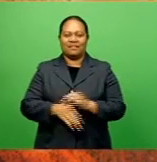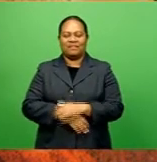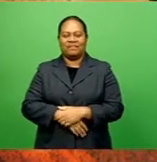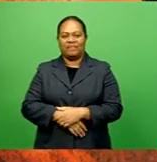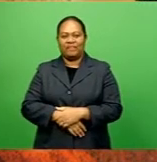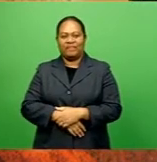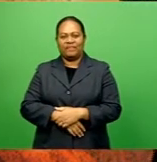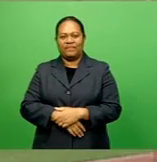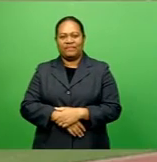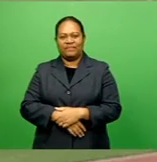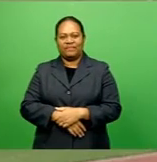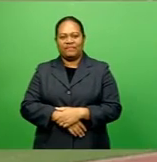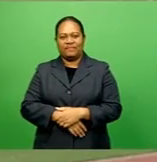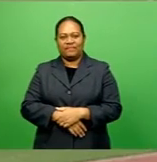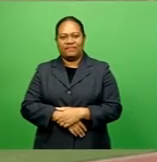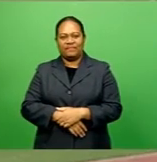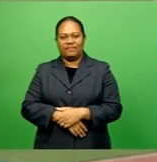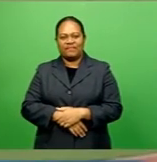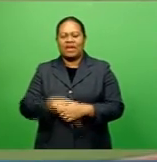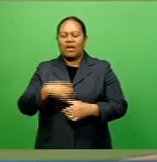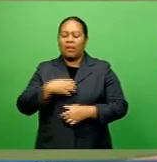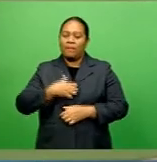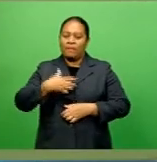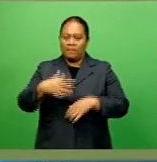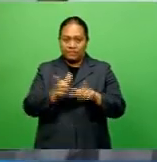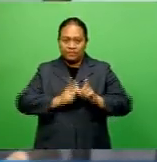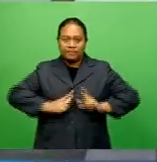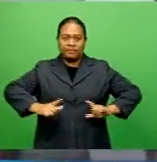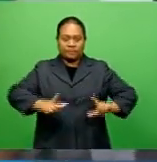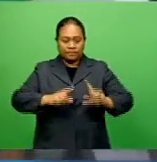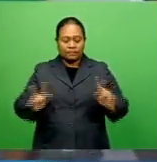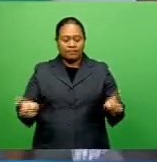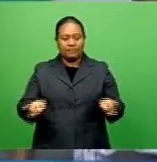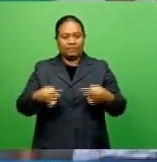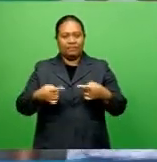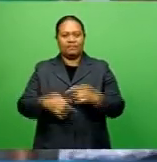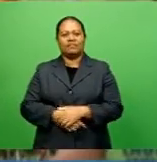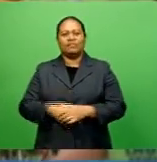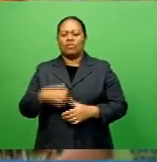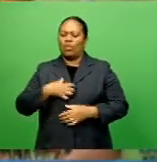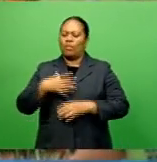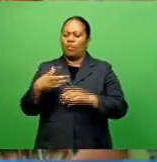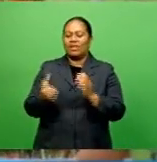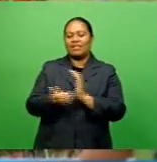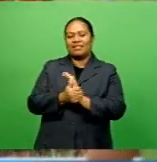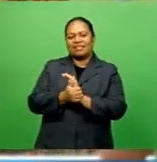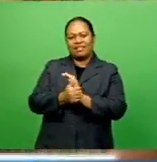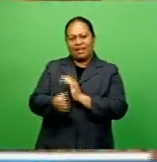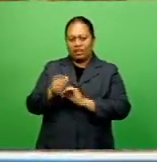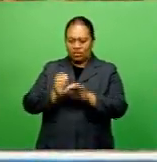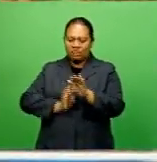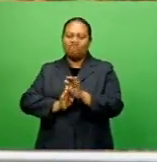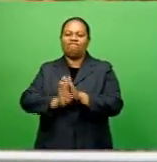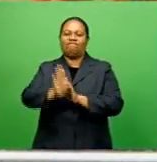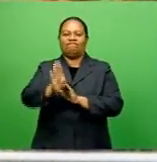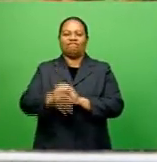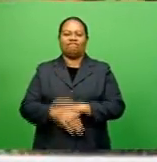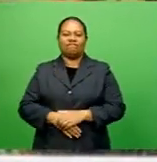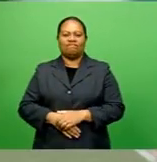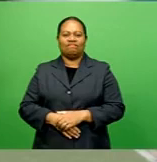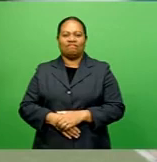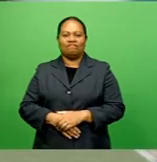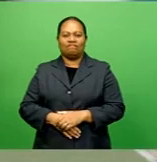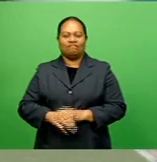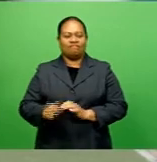more. More local competitions mean more talents will be developed. As we know, not